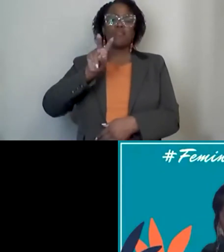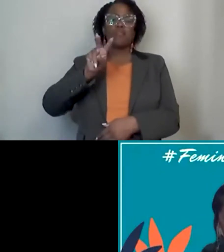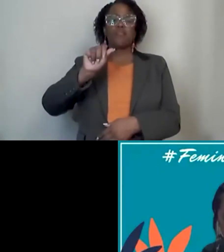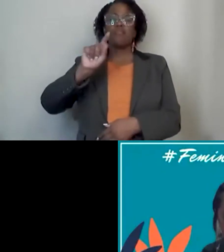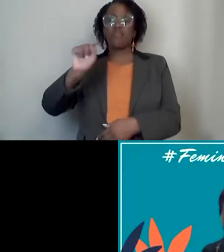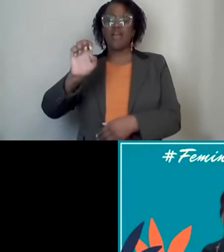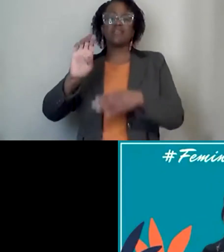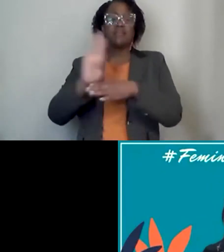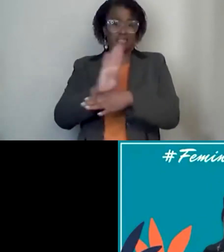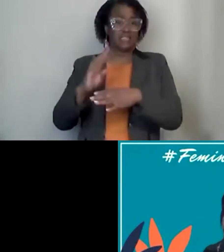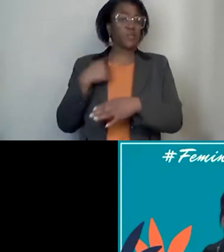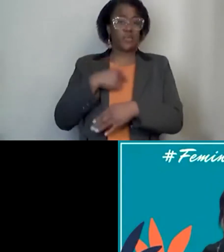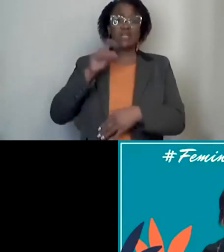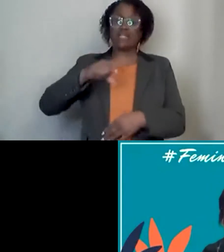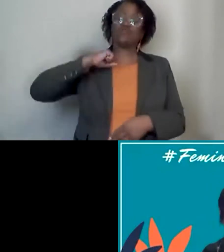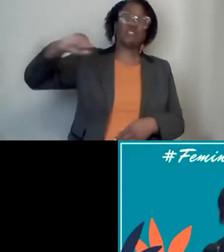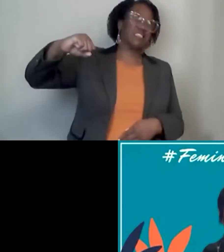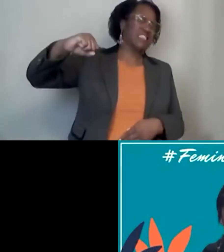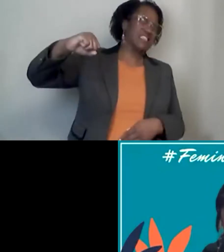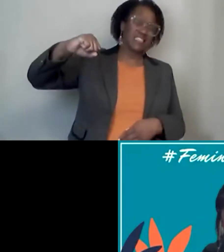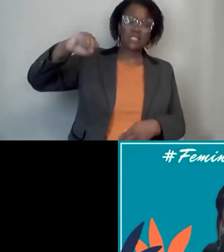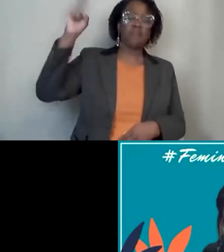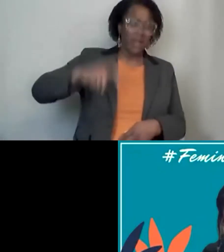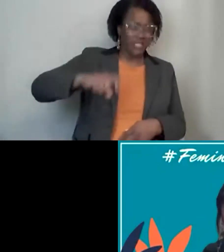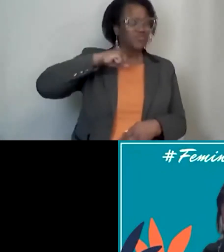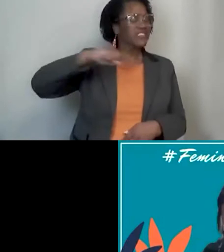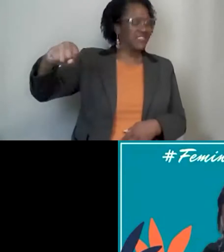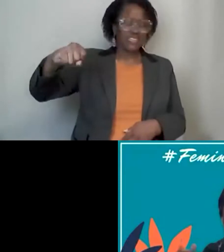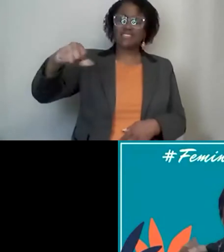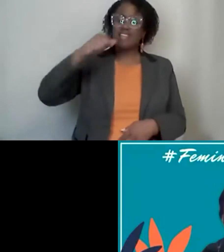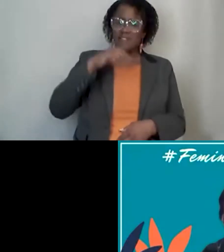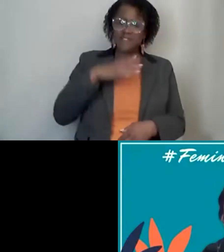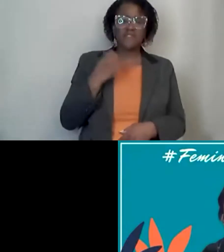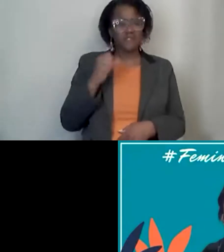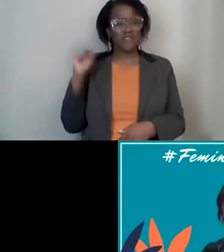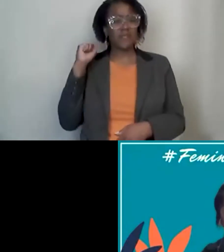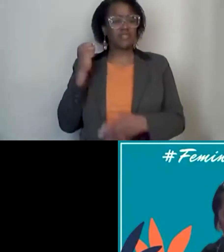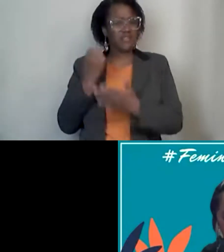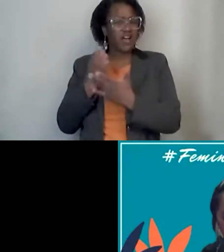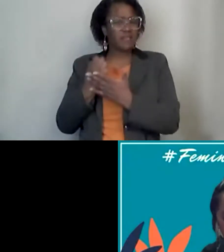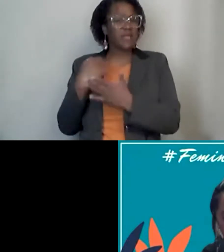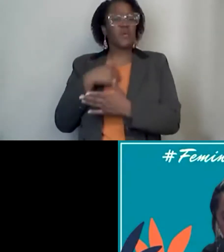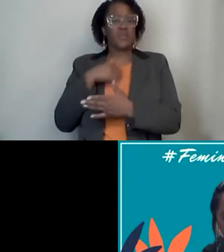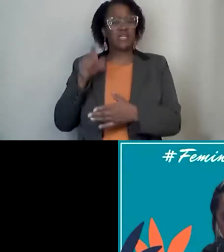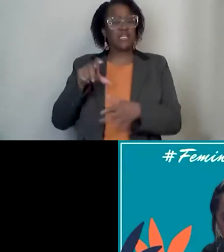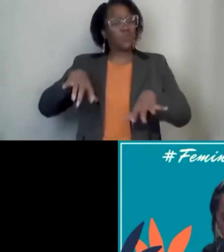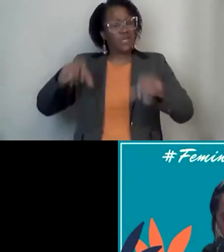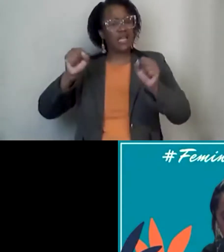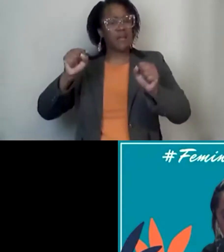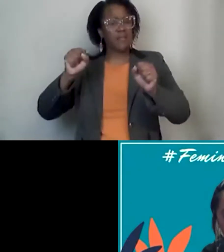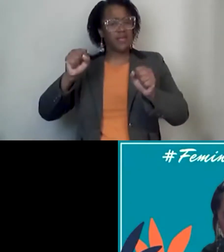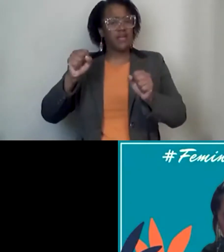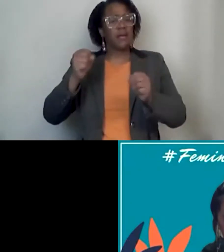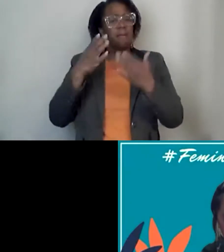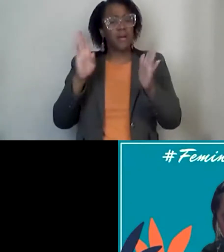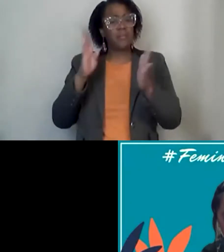to deeply resist in a world vision of a feminist economy, which is reclaiming public financing for public systems, for